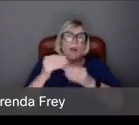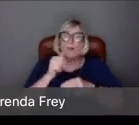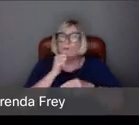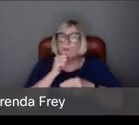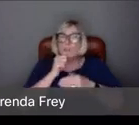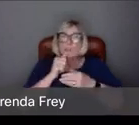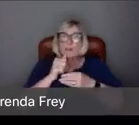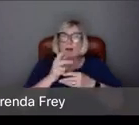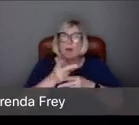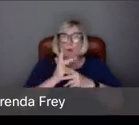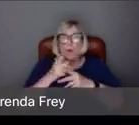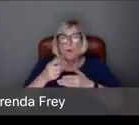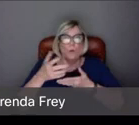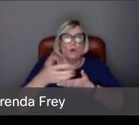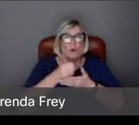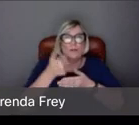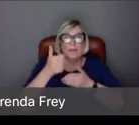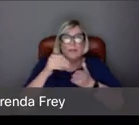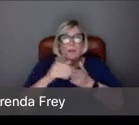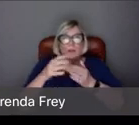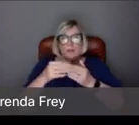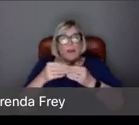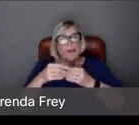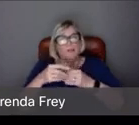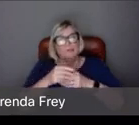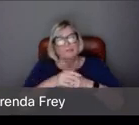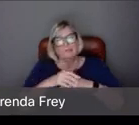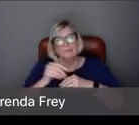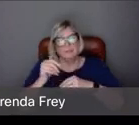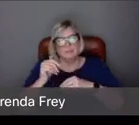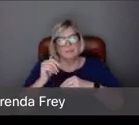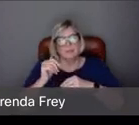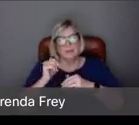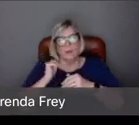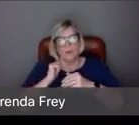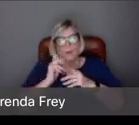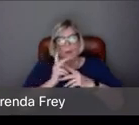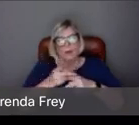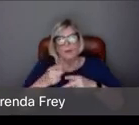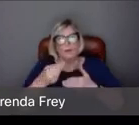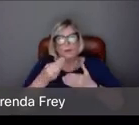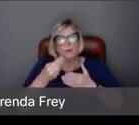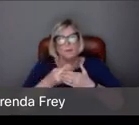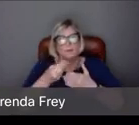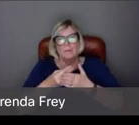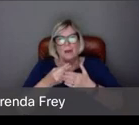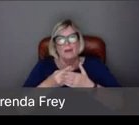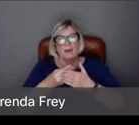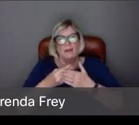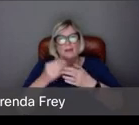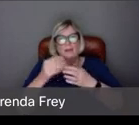make $10,000 a year, that just isn't an equation that's going to put you in a good position. So the bank or the credit union won't make a